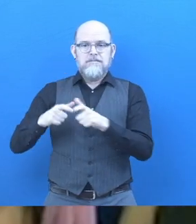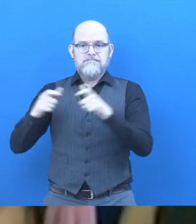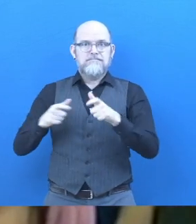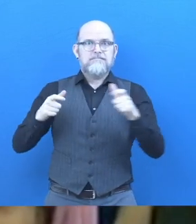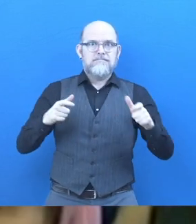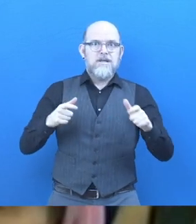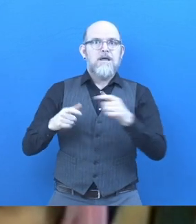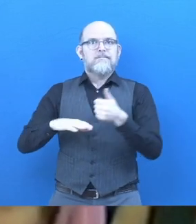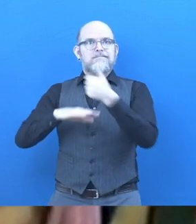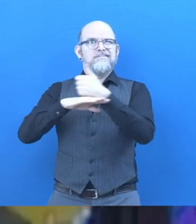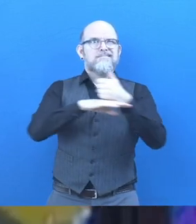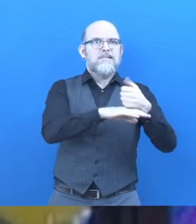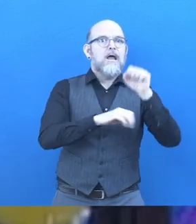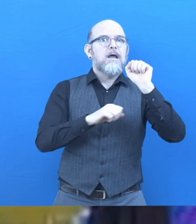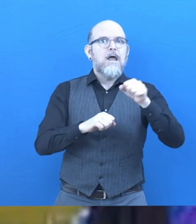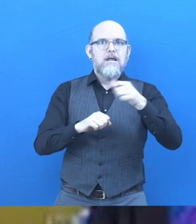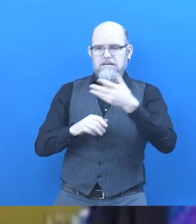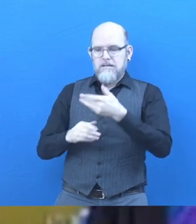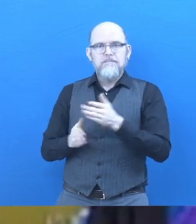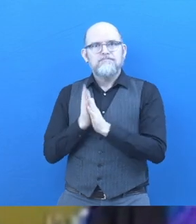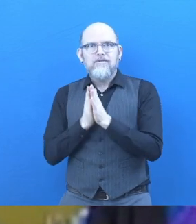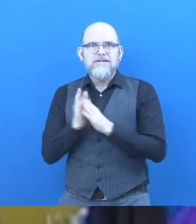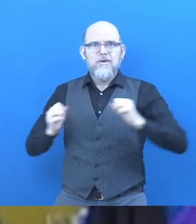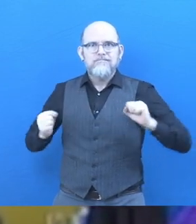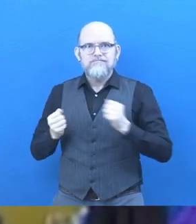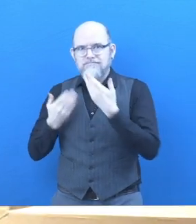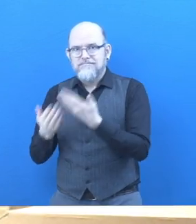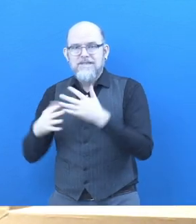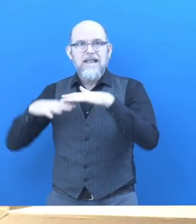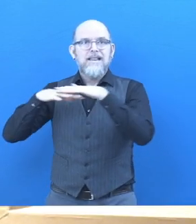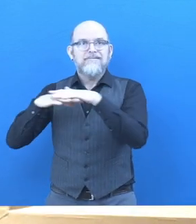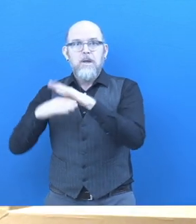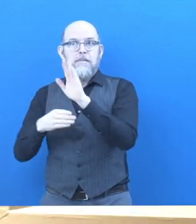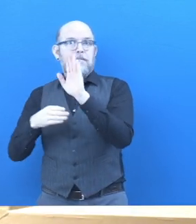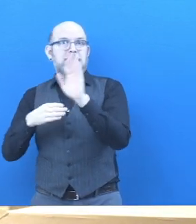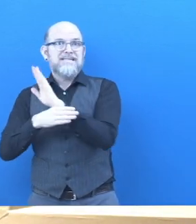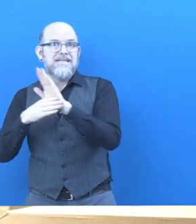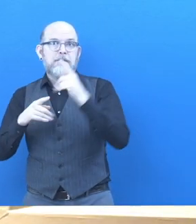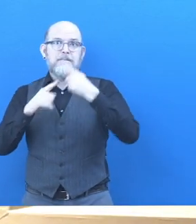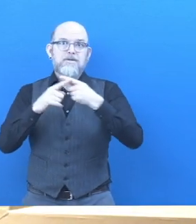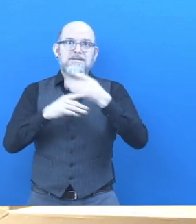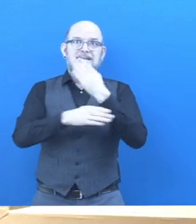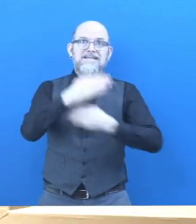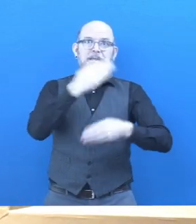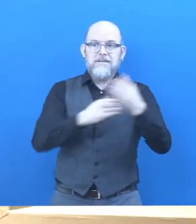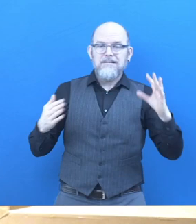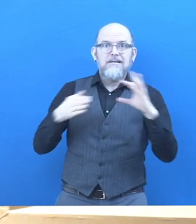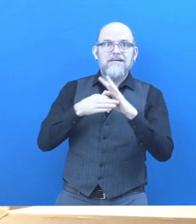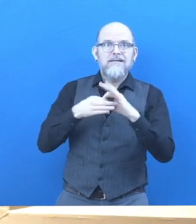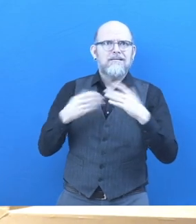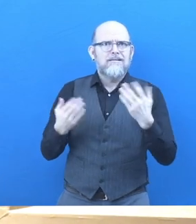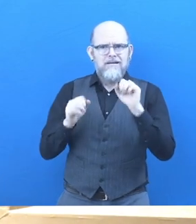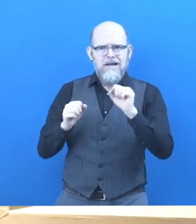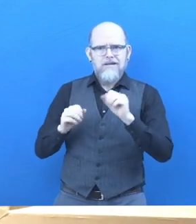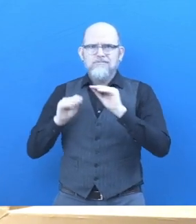in employers on the issue of disability inclusion. Also to garner the support of development partners such as the International